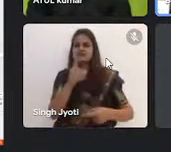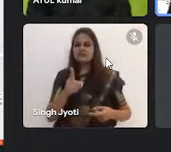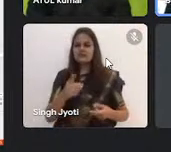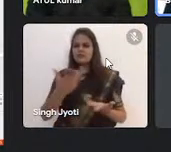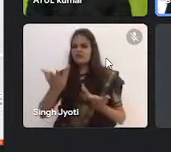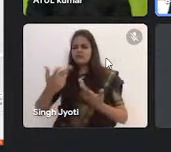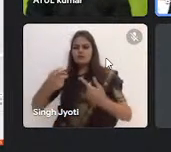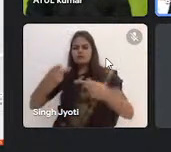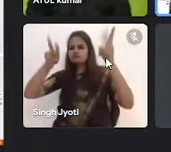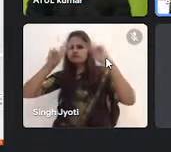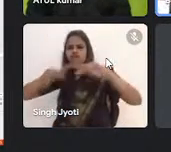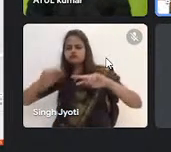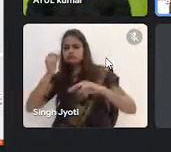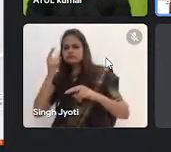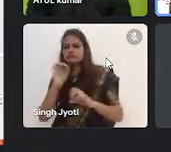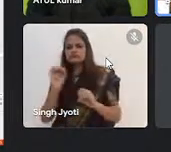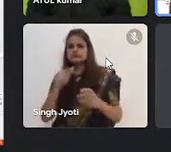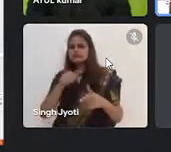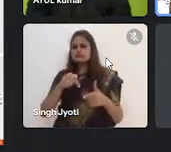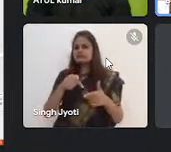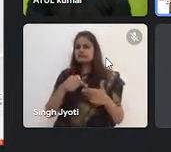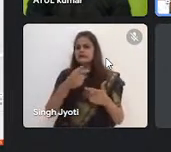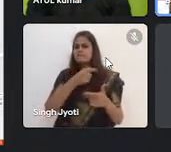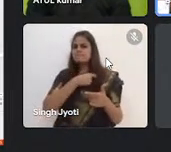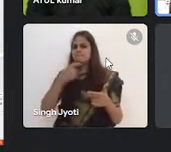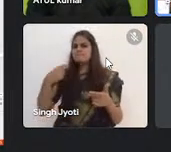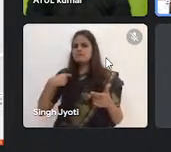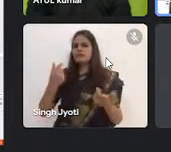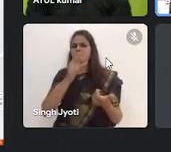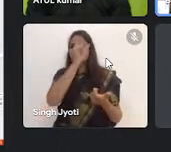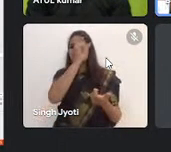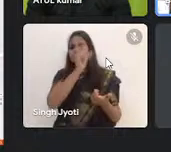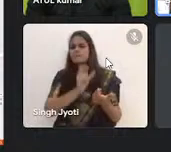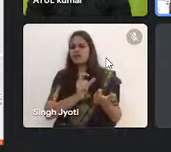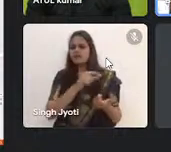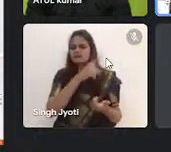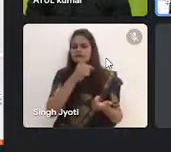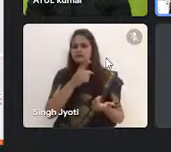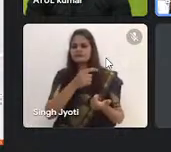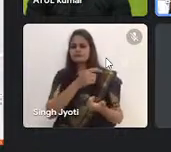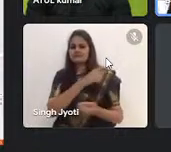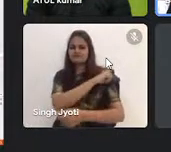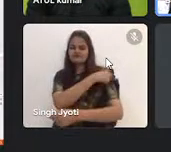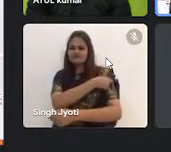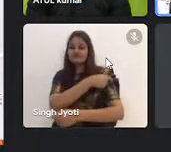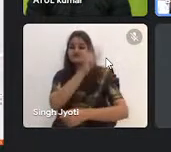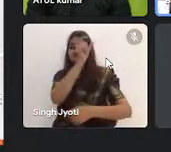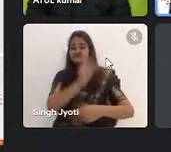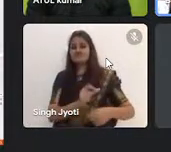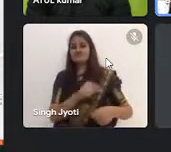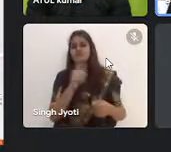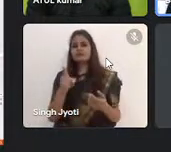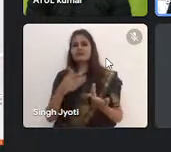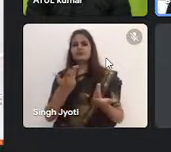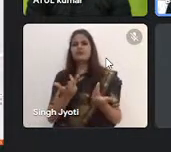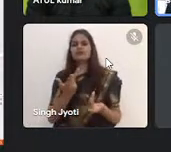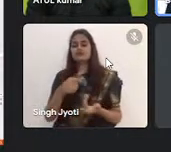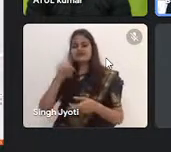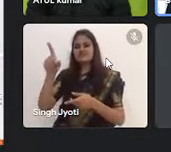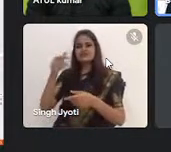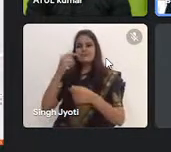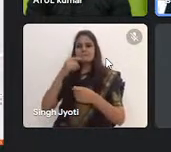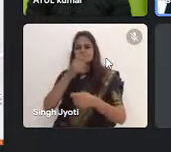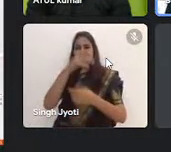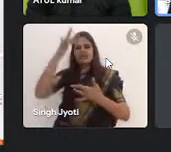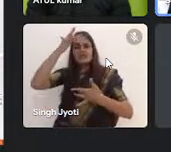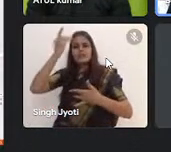not a good idea because the person is relying on this information. But I actually think, well, I'm